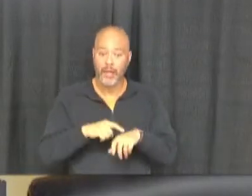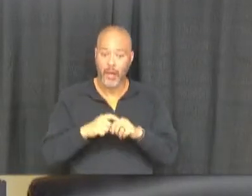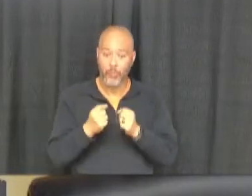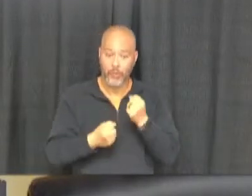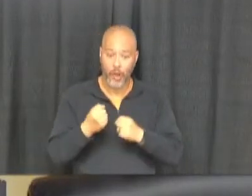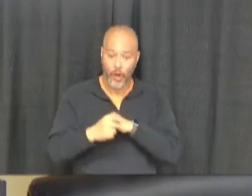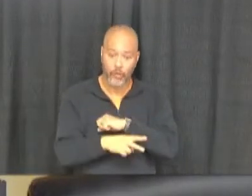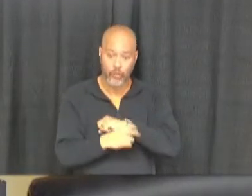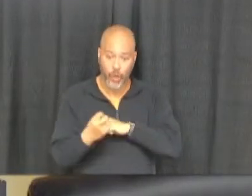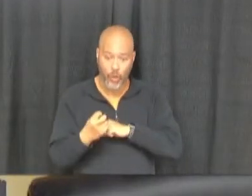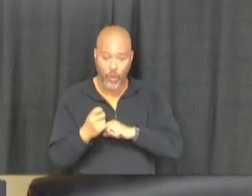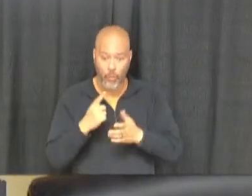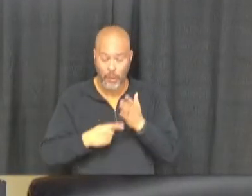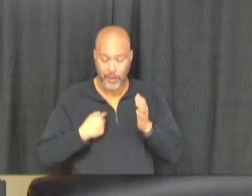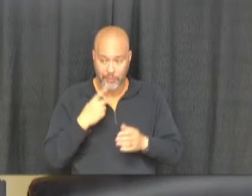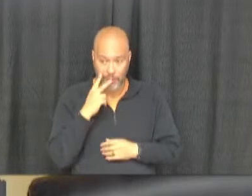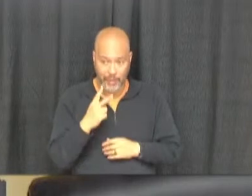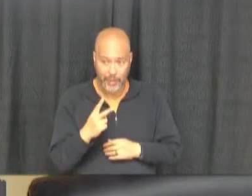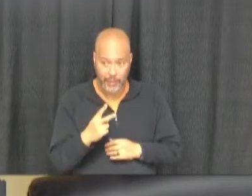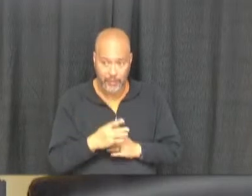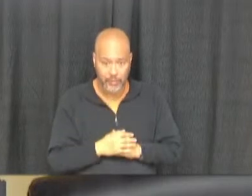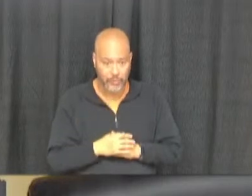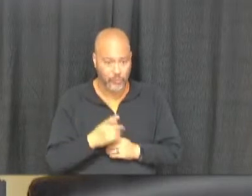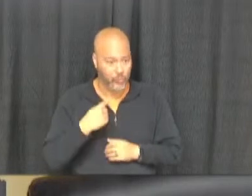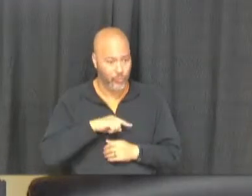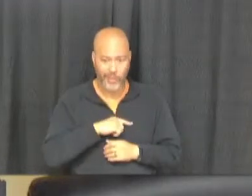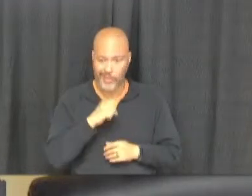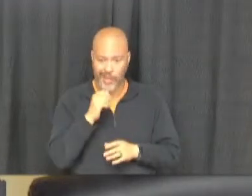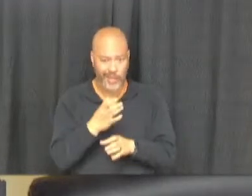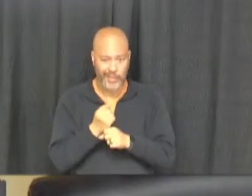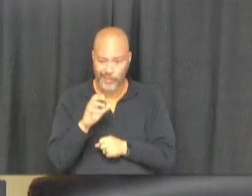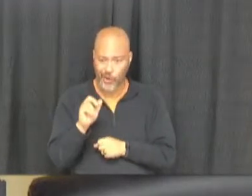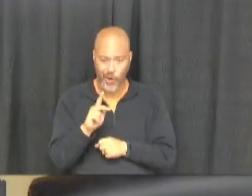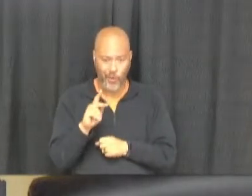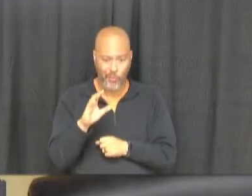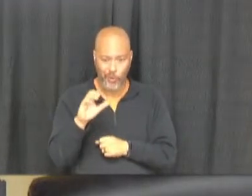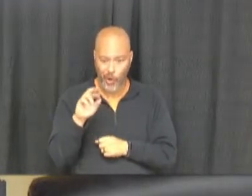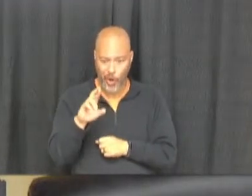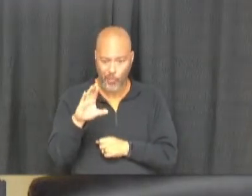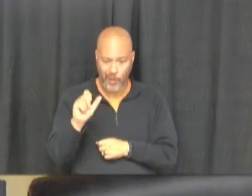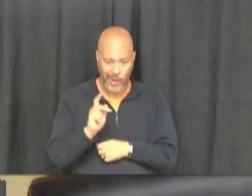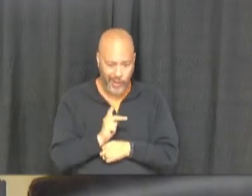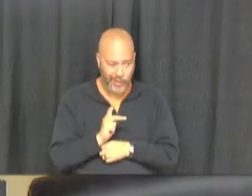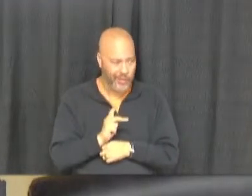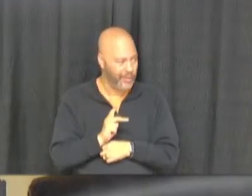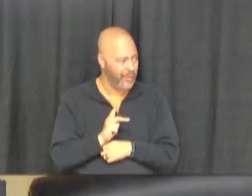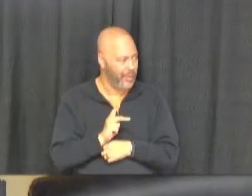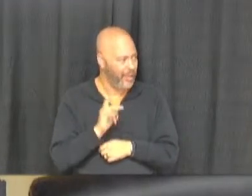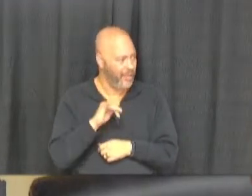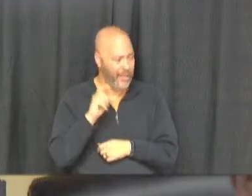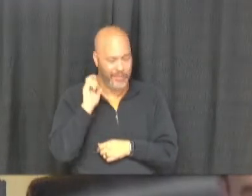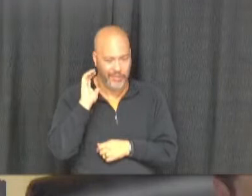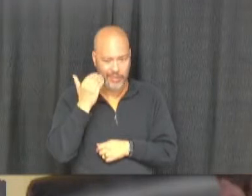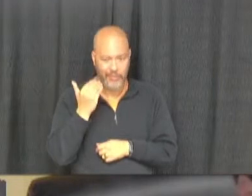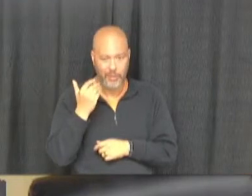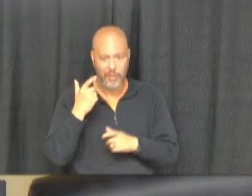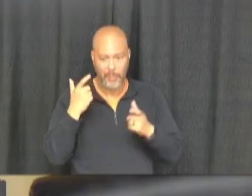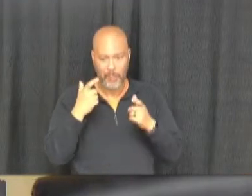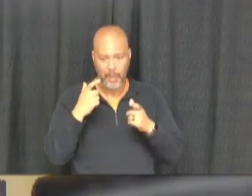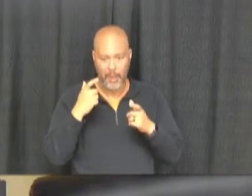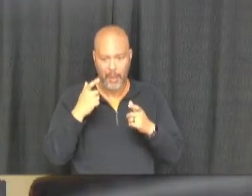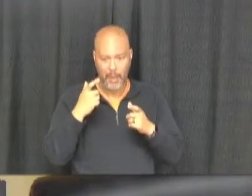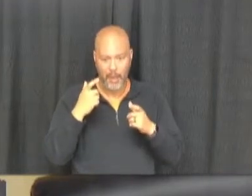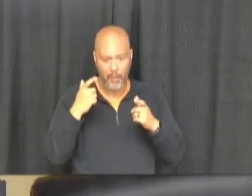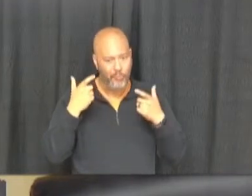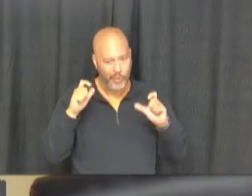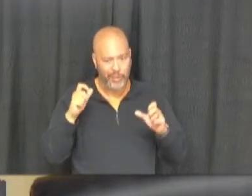stolen, from what I've seen, we do not recover the car, and that seems to be a